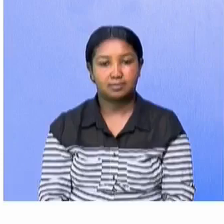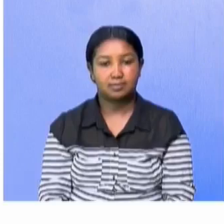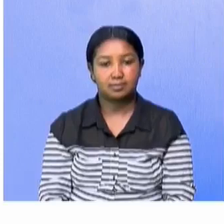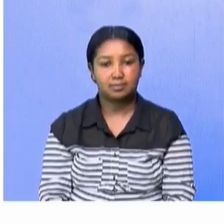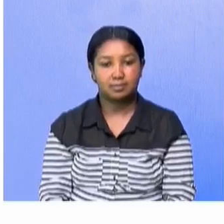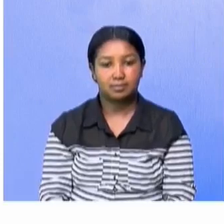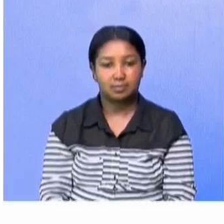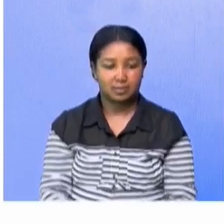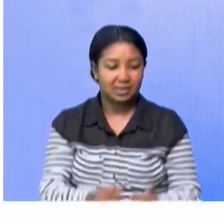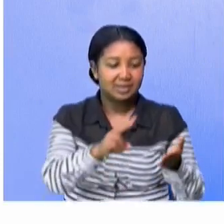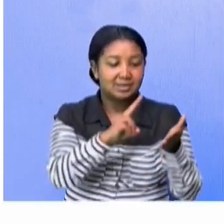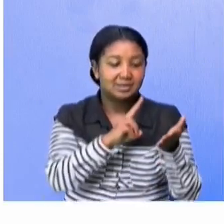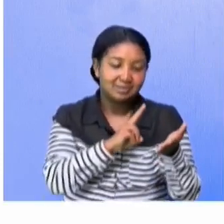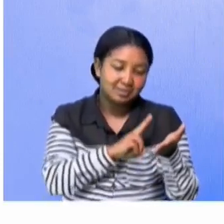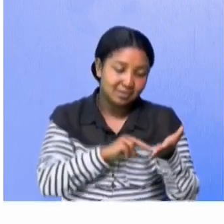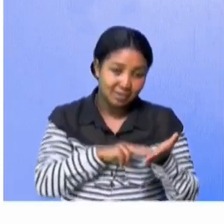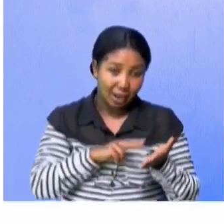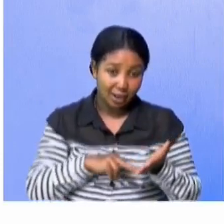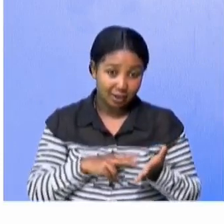studying